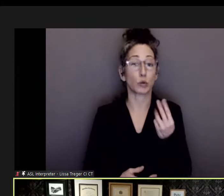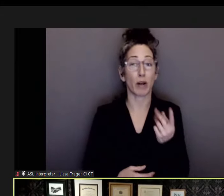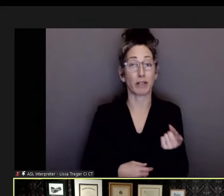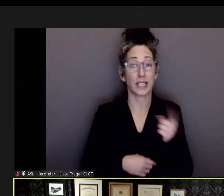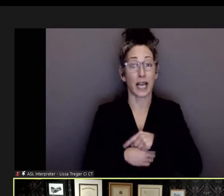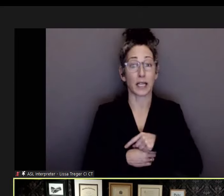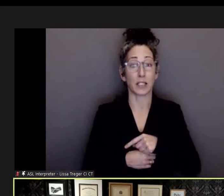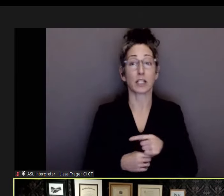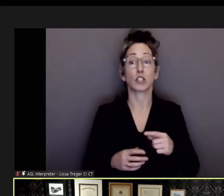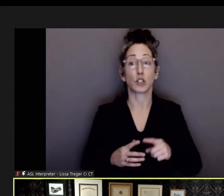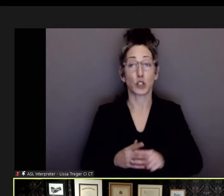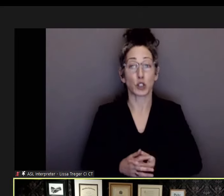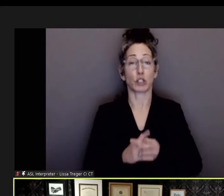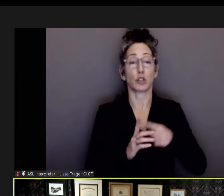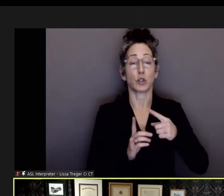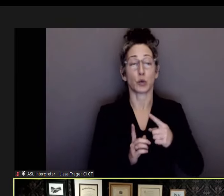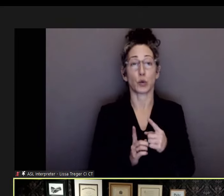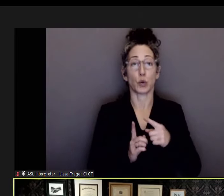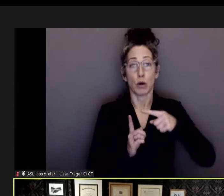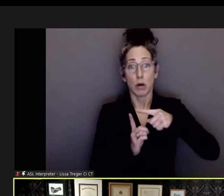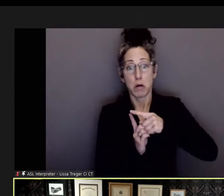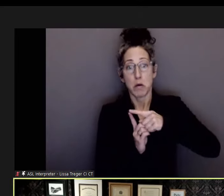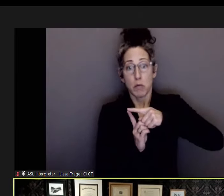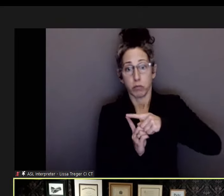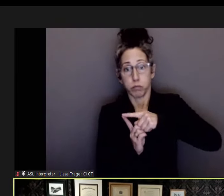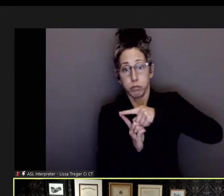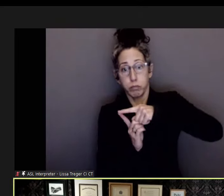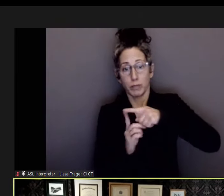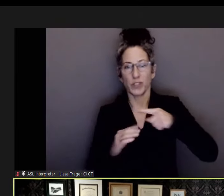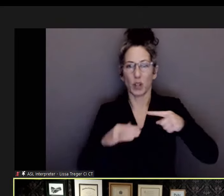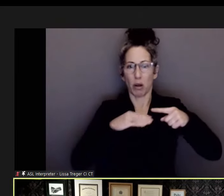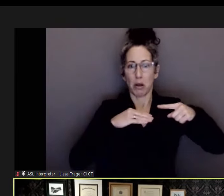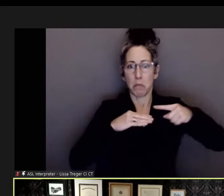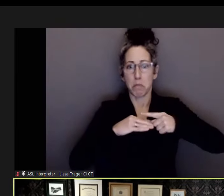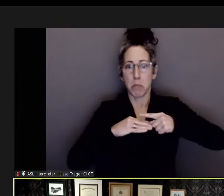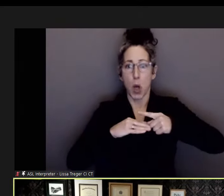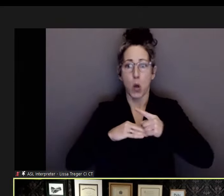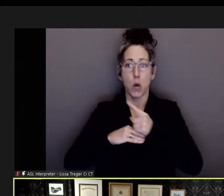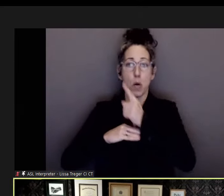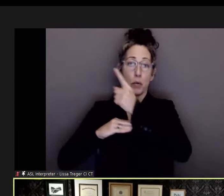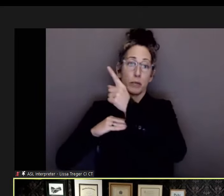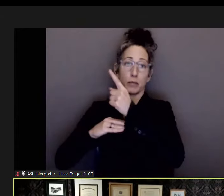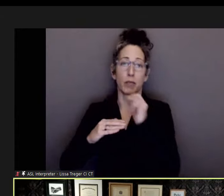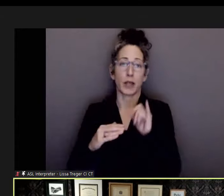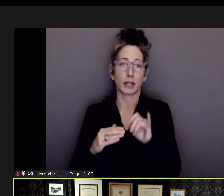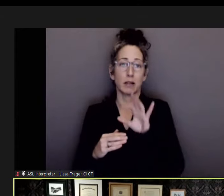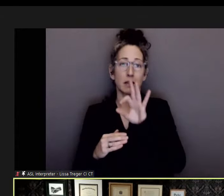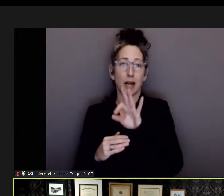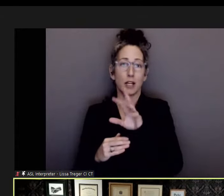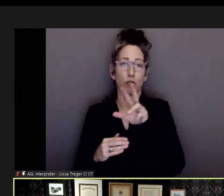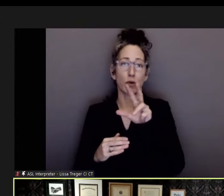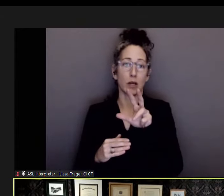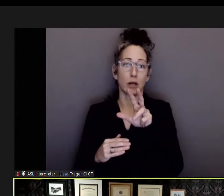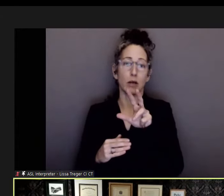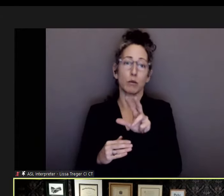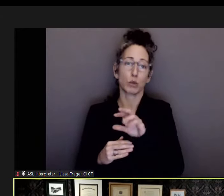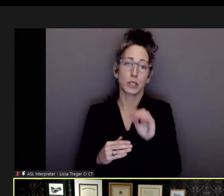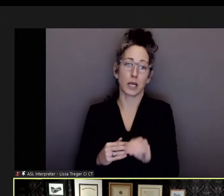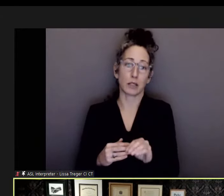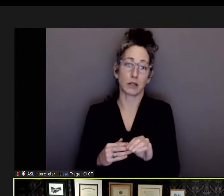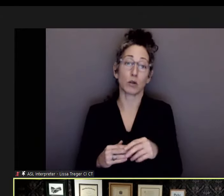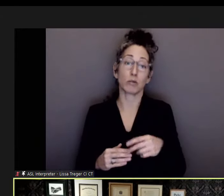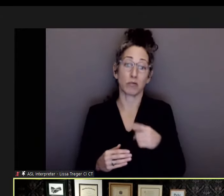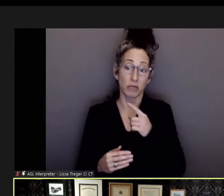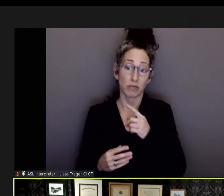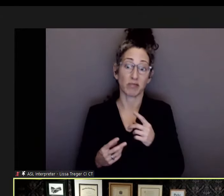different definition of efficacy, shows an efficacy of 93%. So very high vaccine efficacy. And you can